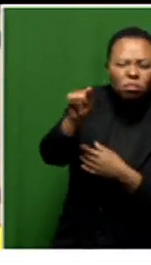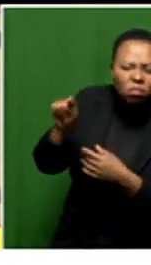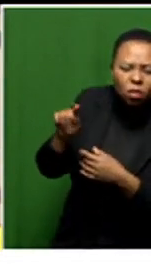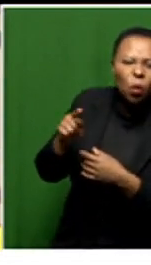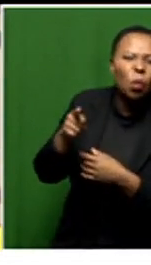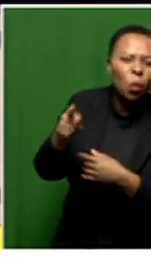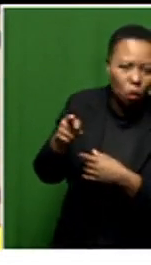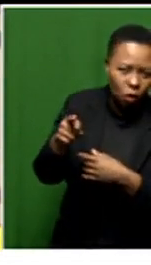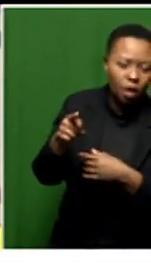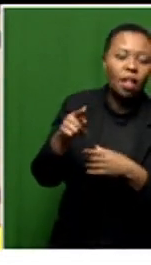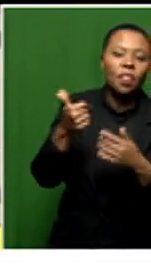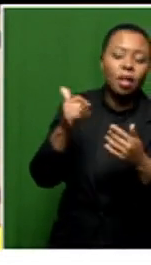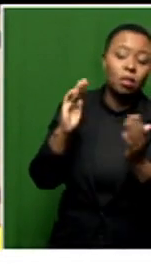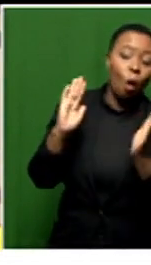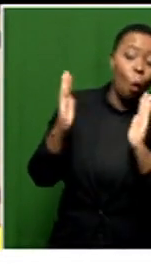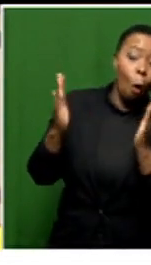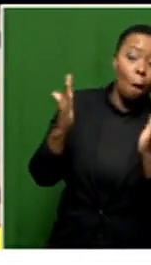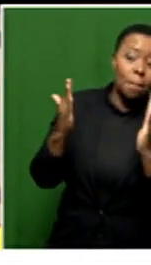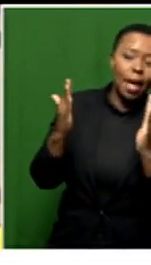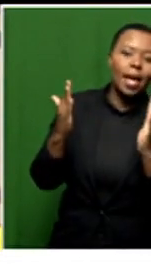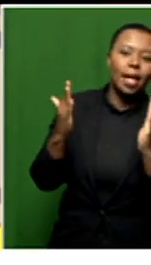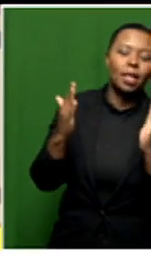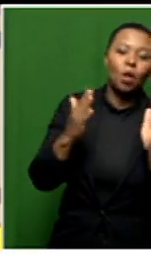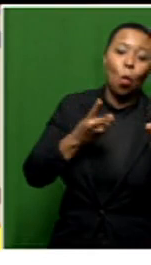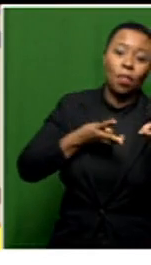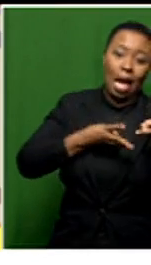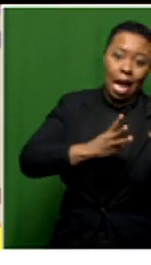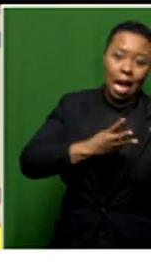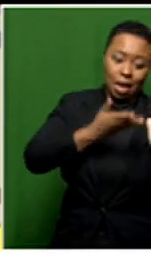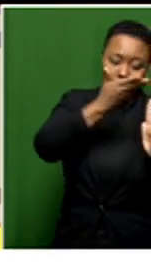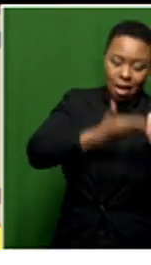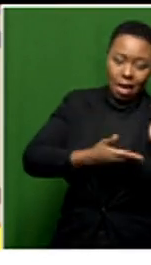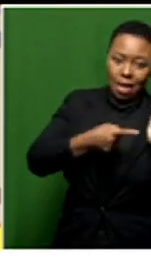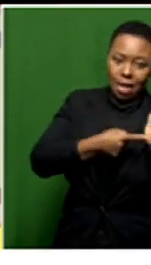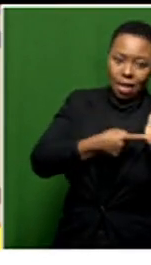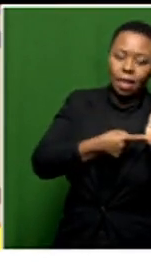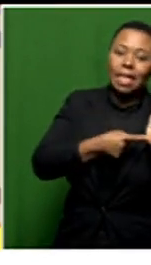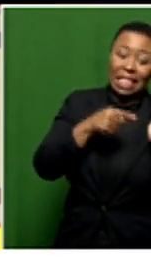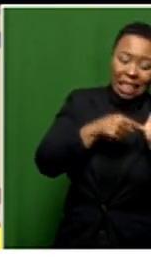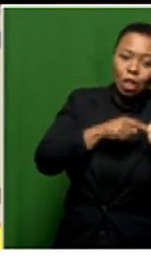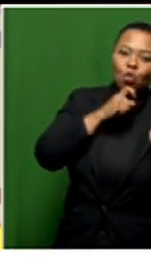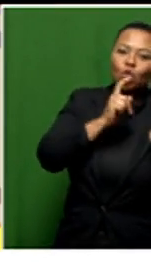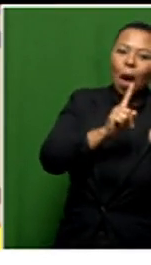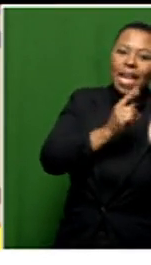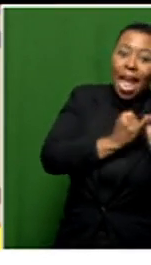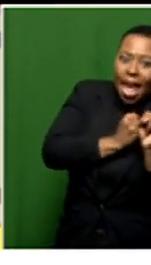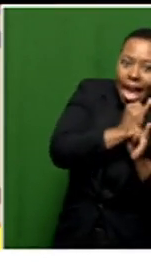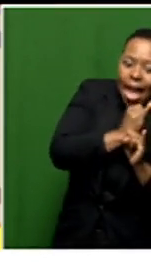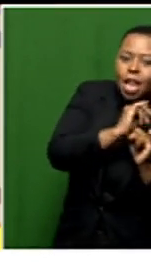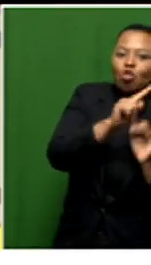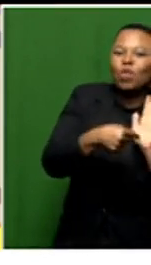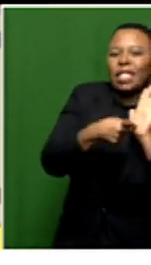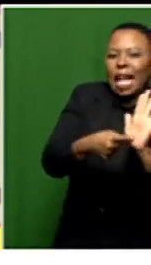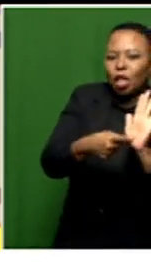And when you compare that with this model uses early actual results to